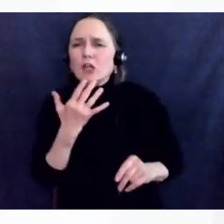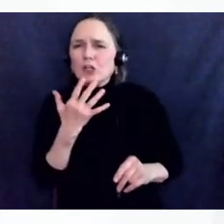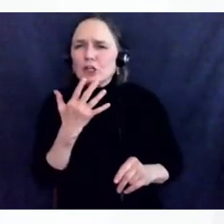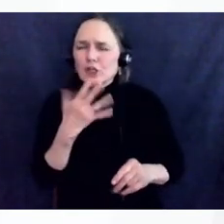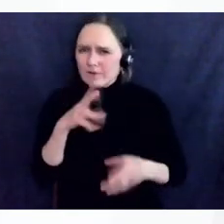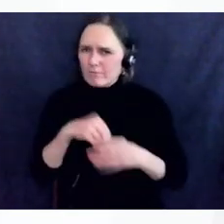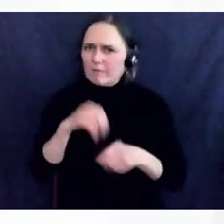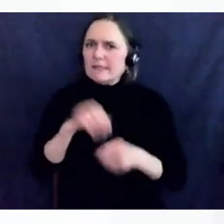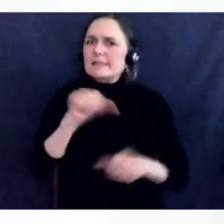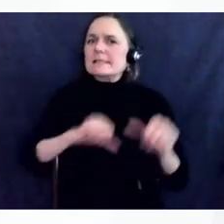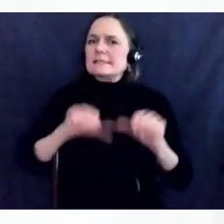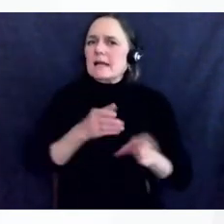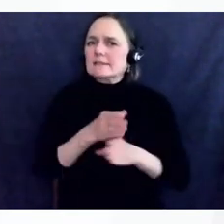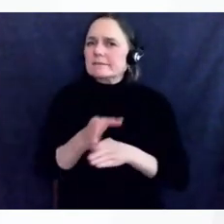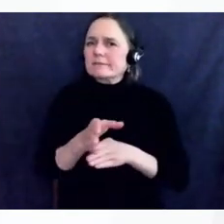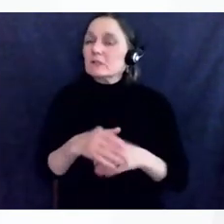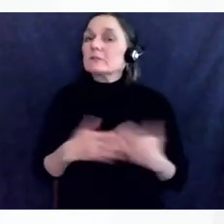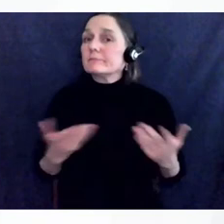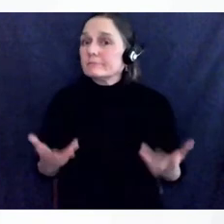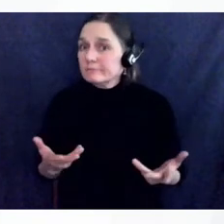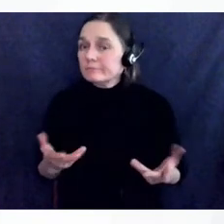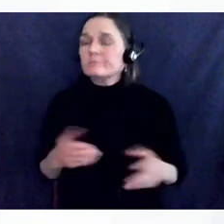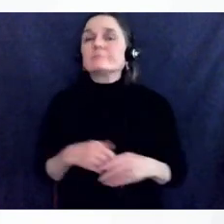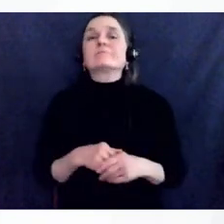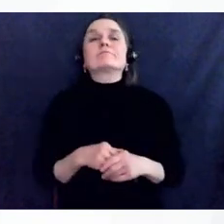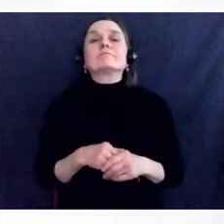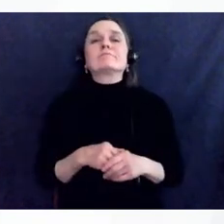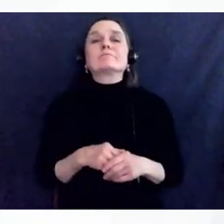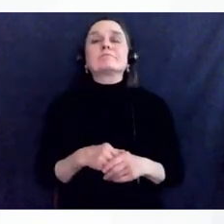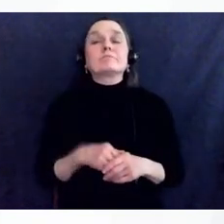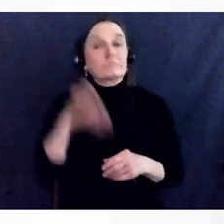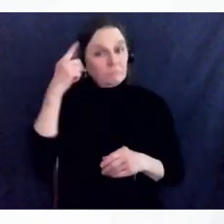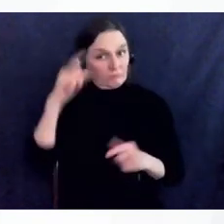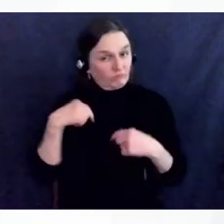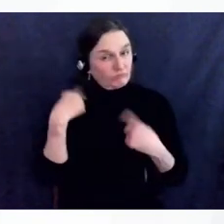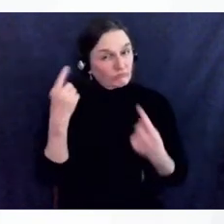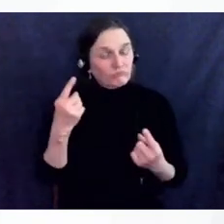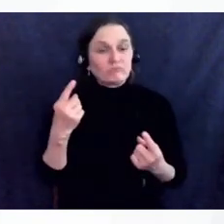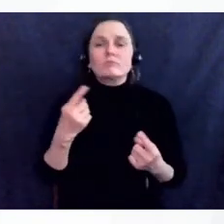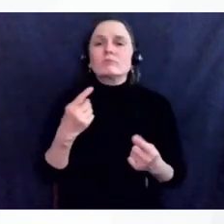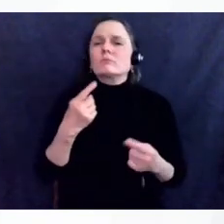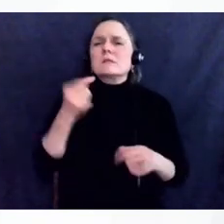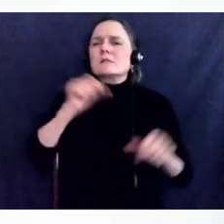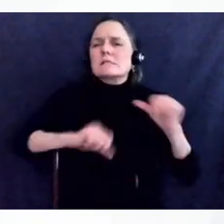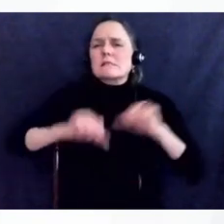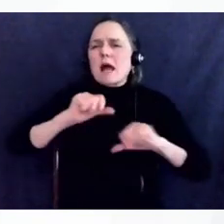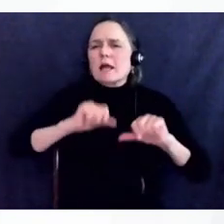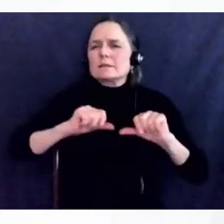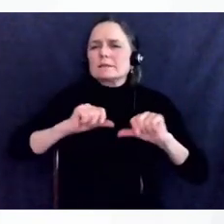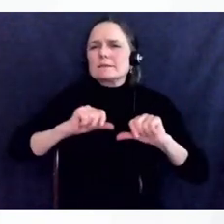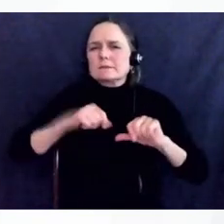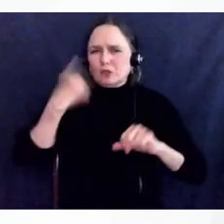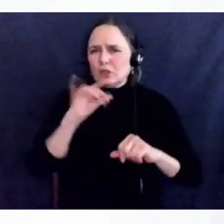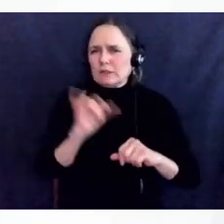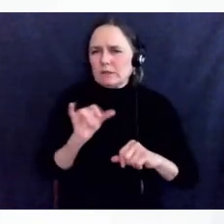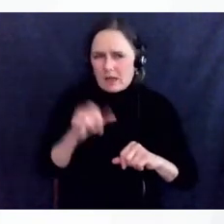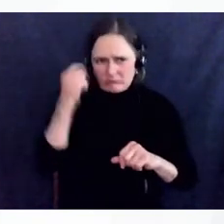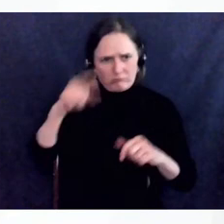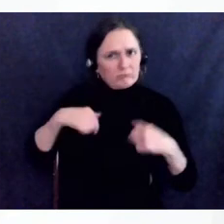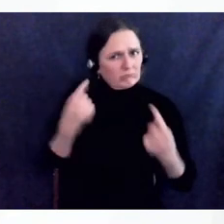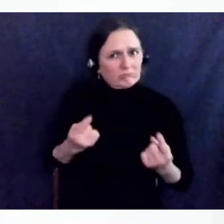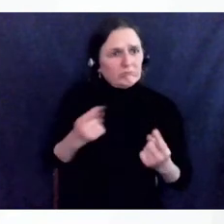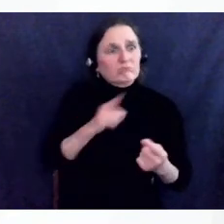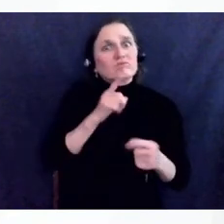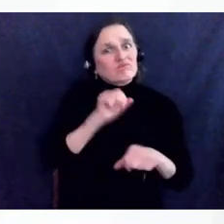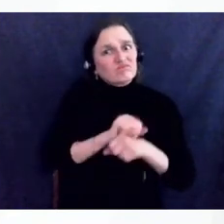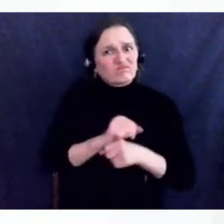those who we have been actively excluding? What we study is what we think our communities need,